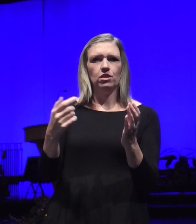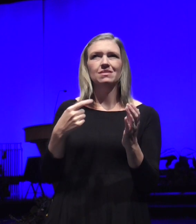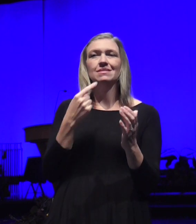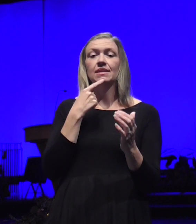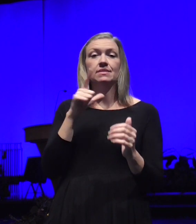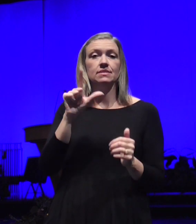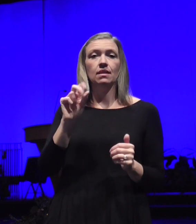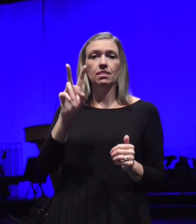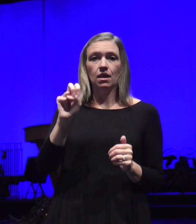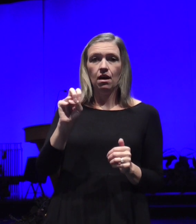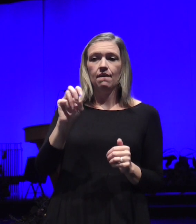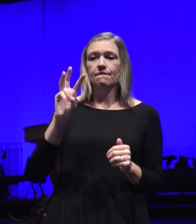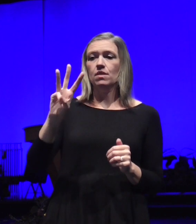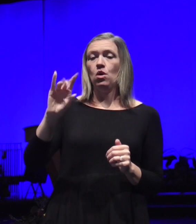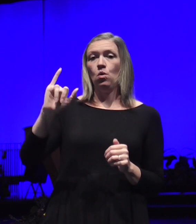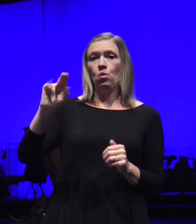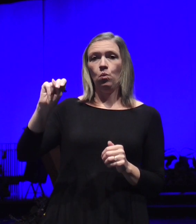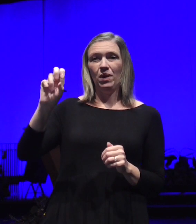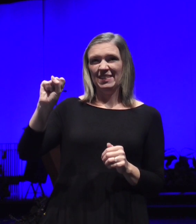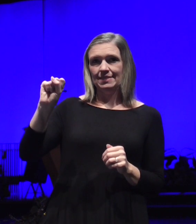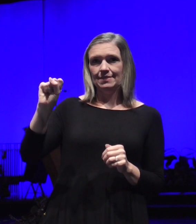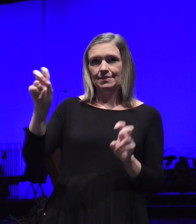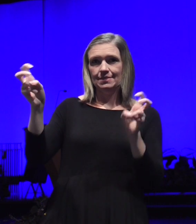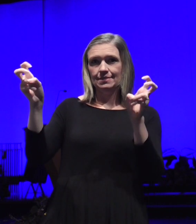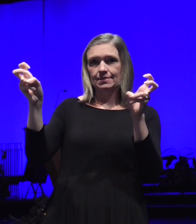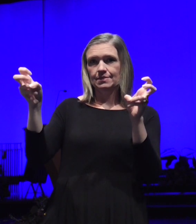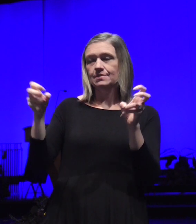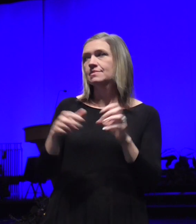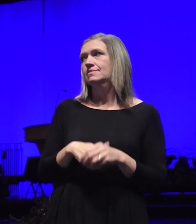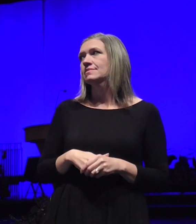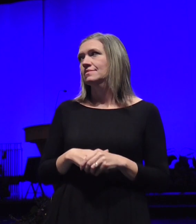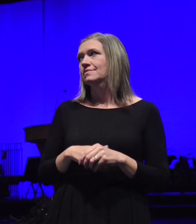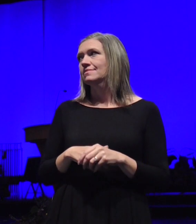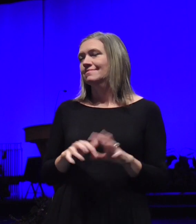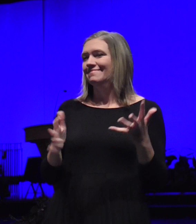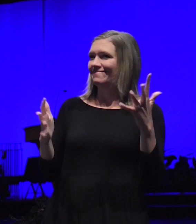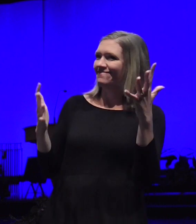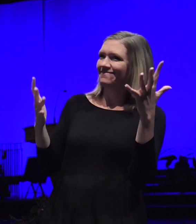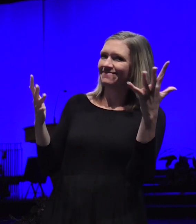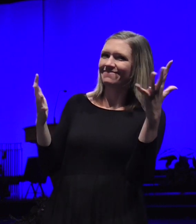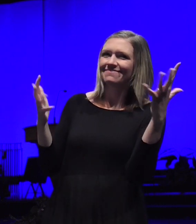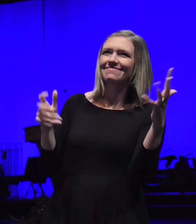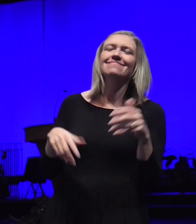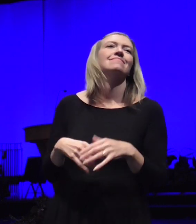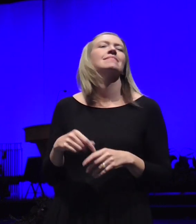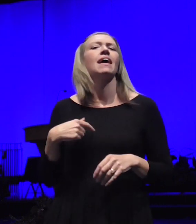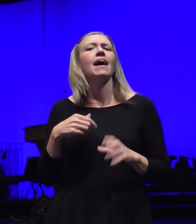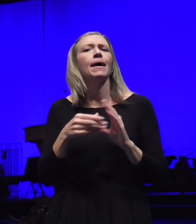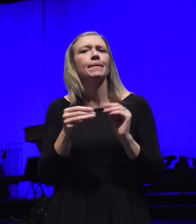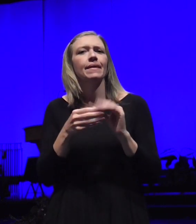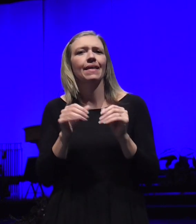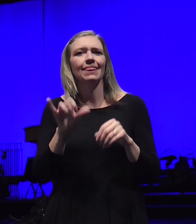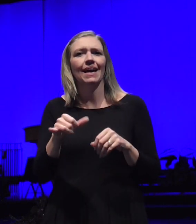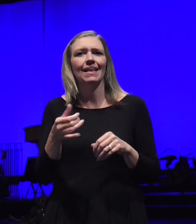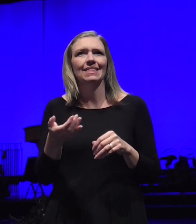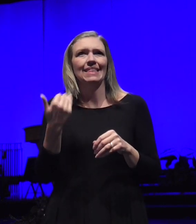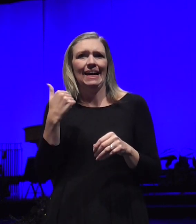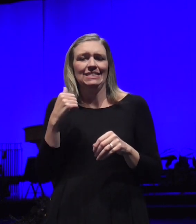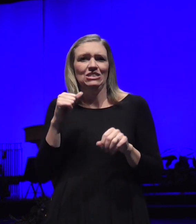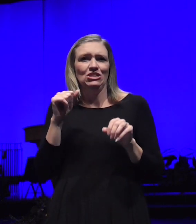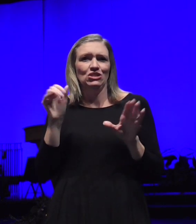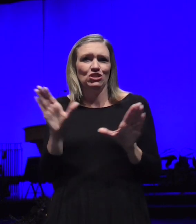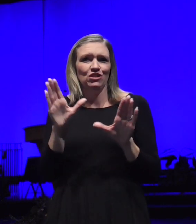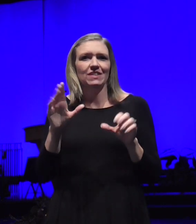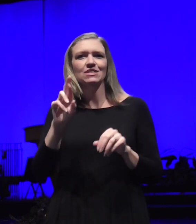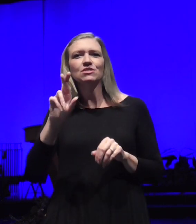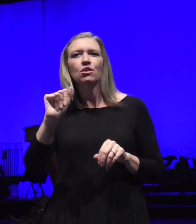Yeah. I spoke about that last service, and Rama went